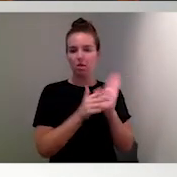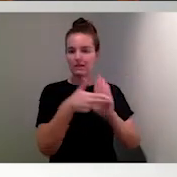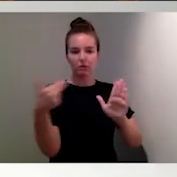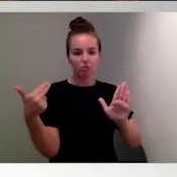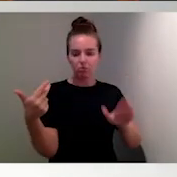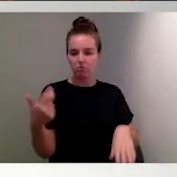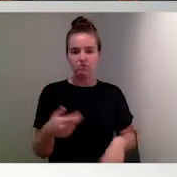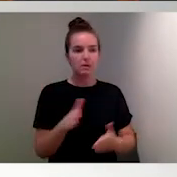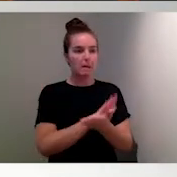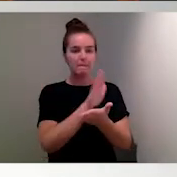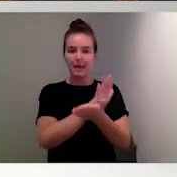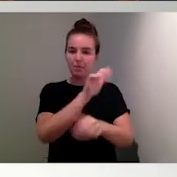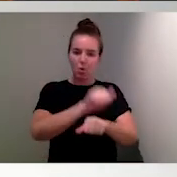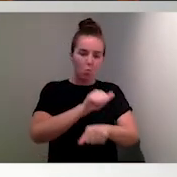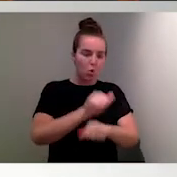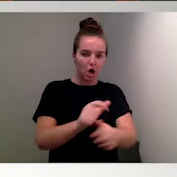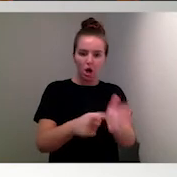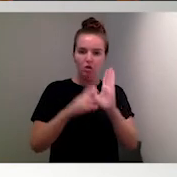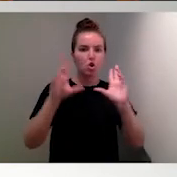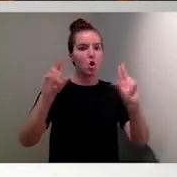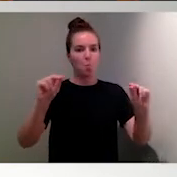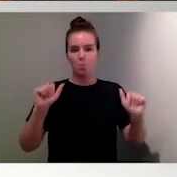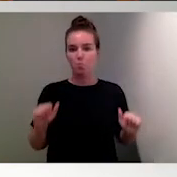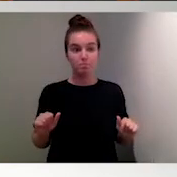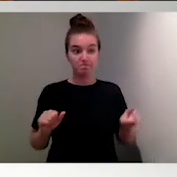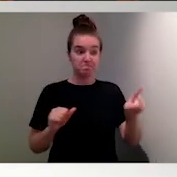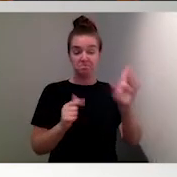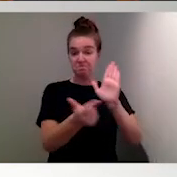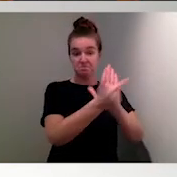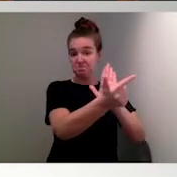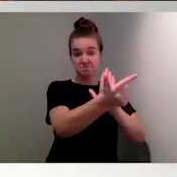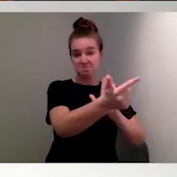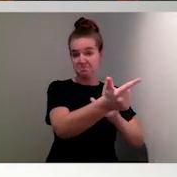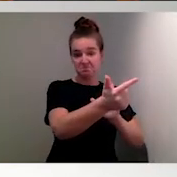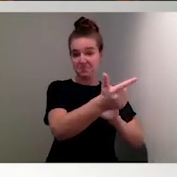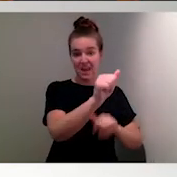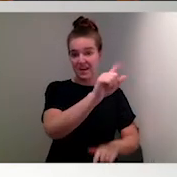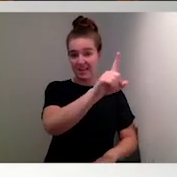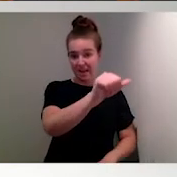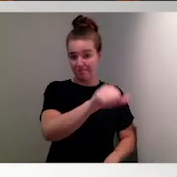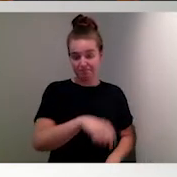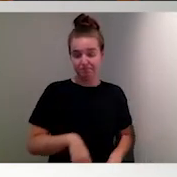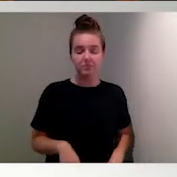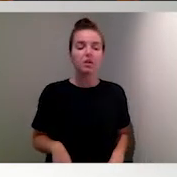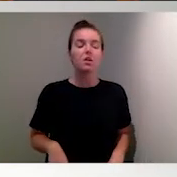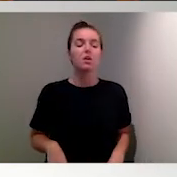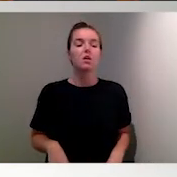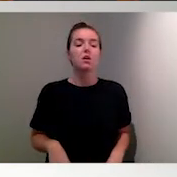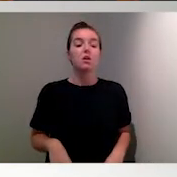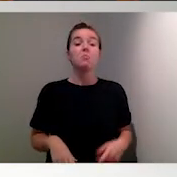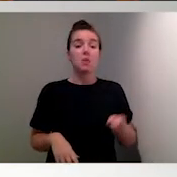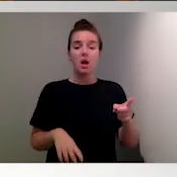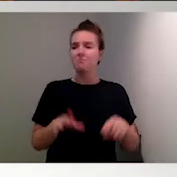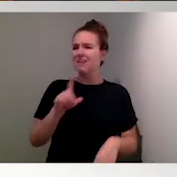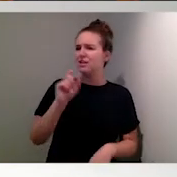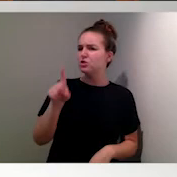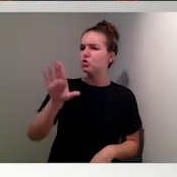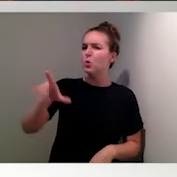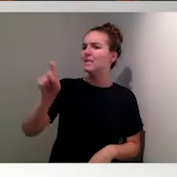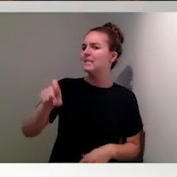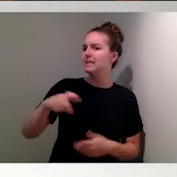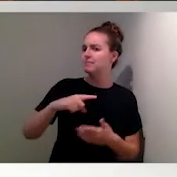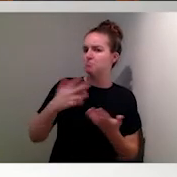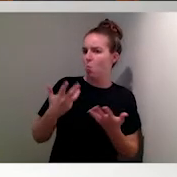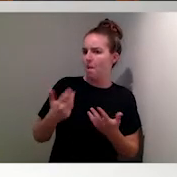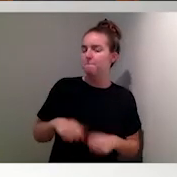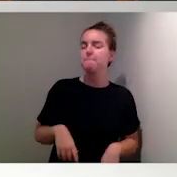It's against the ADA. But they can ask you what your need is, and at that time you explain what your need is. I find most